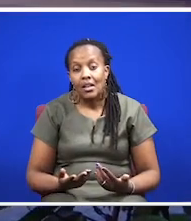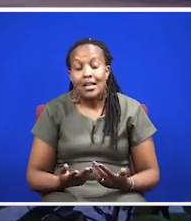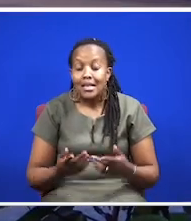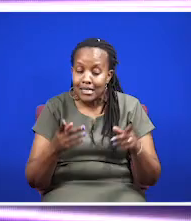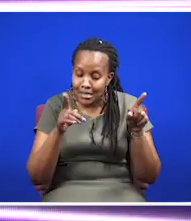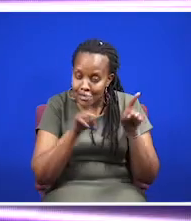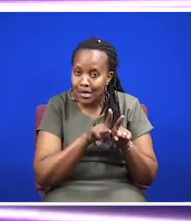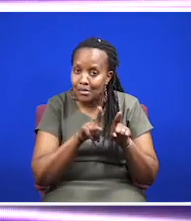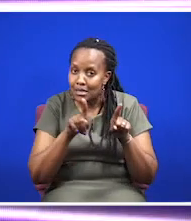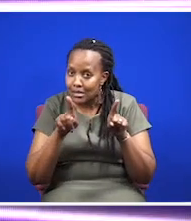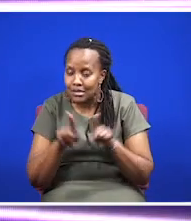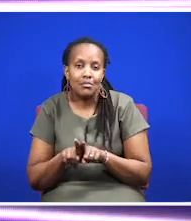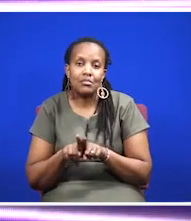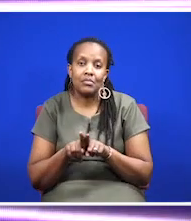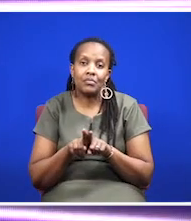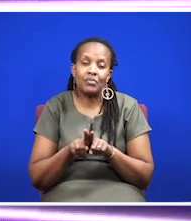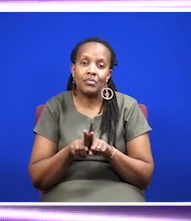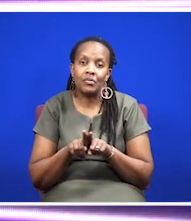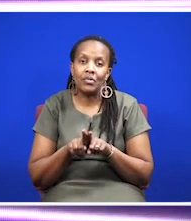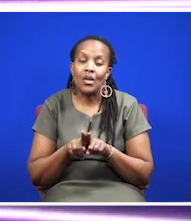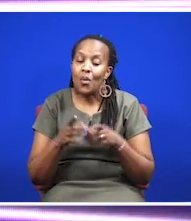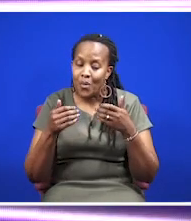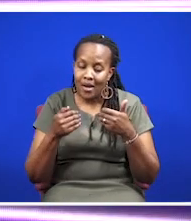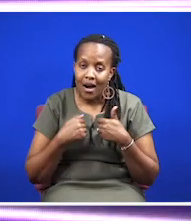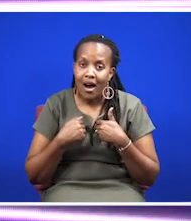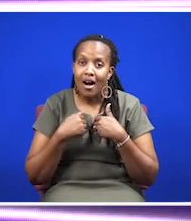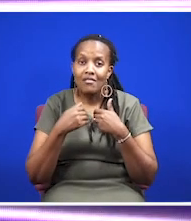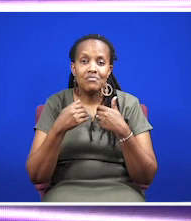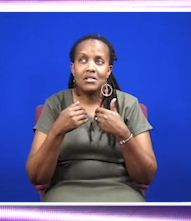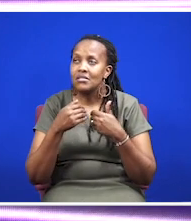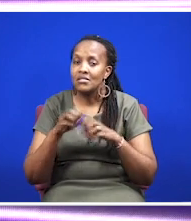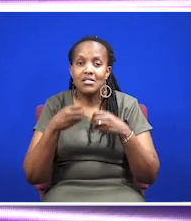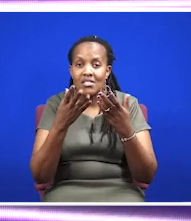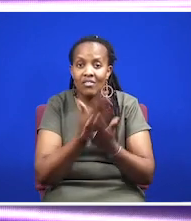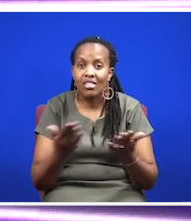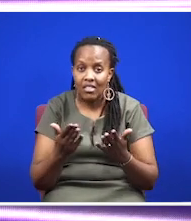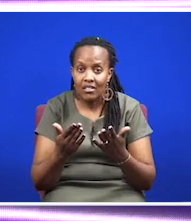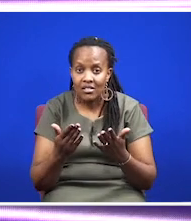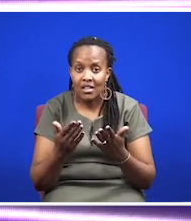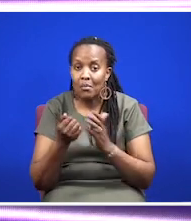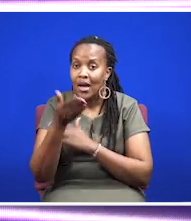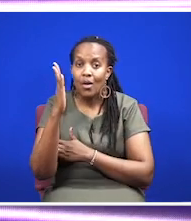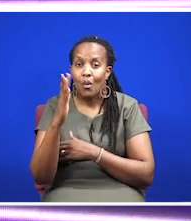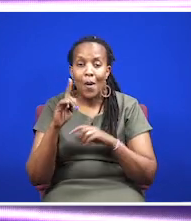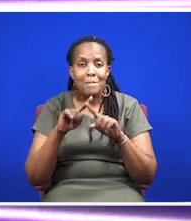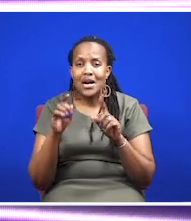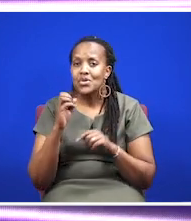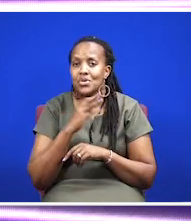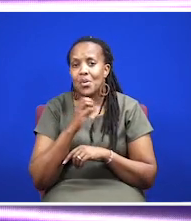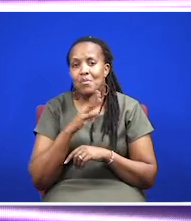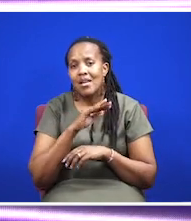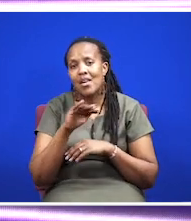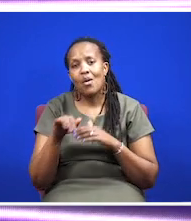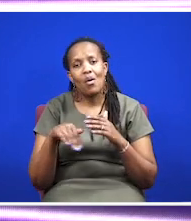like them. We have provisions that God has made for us on a continuous basis, but we keep